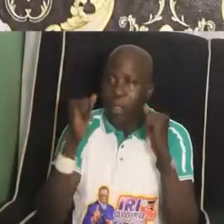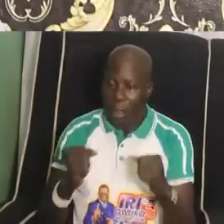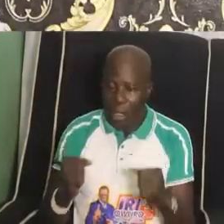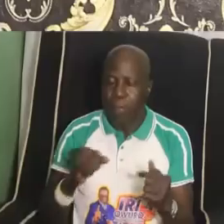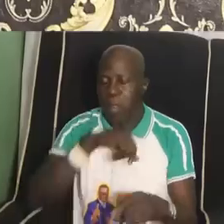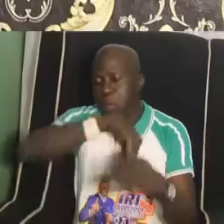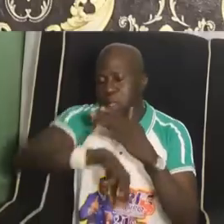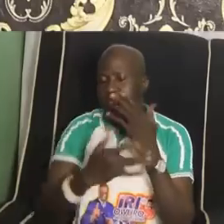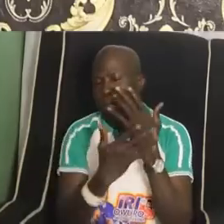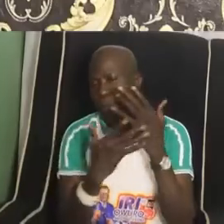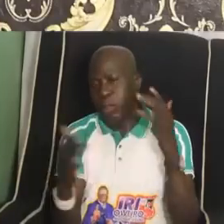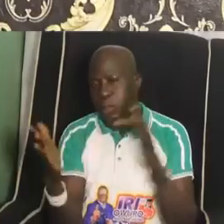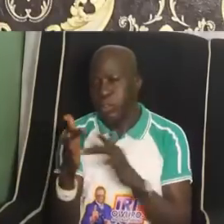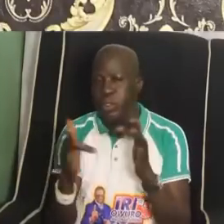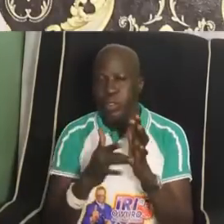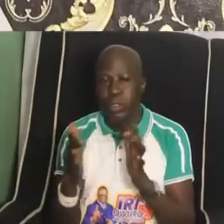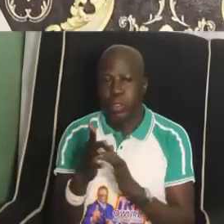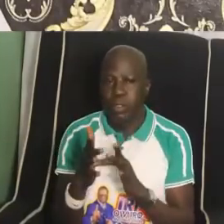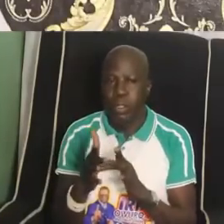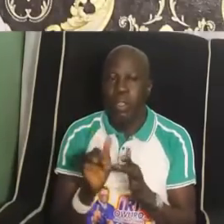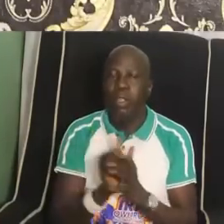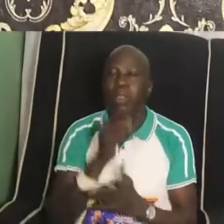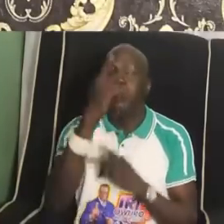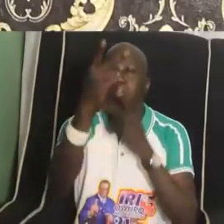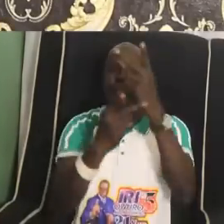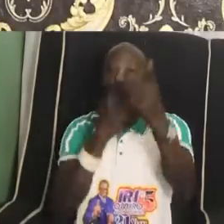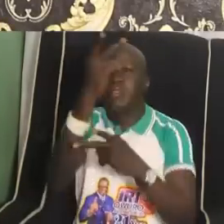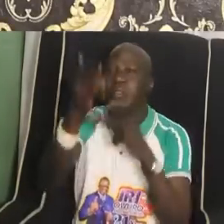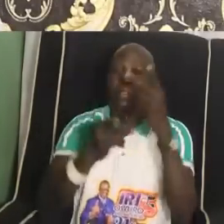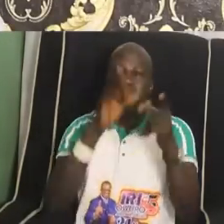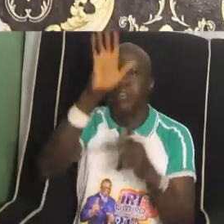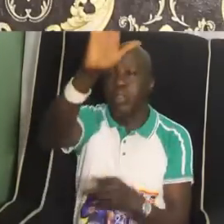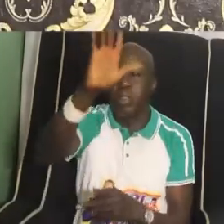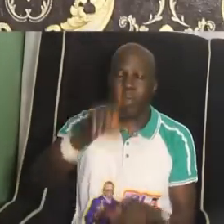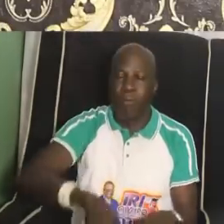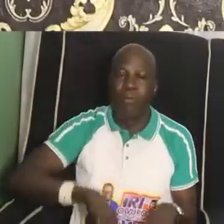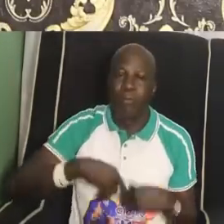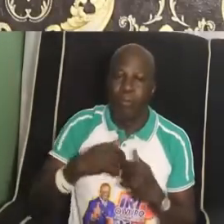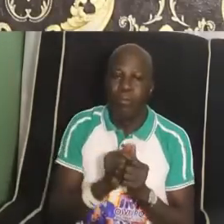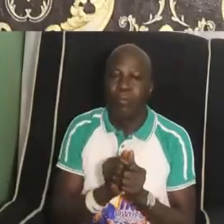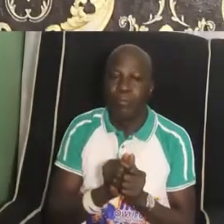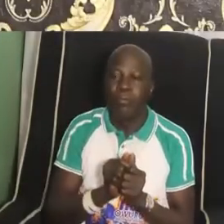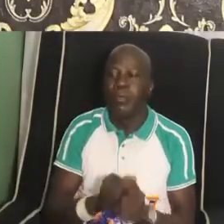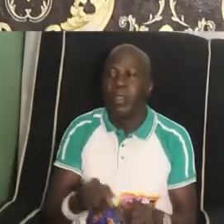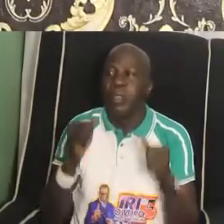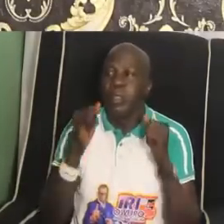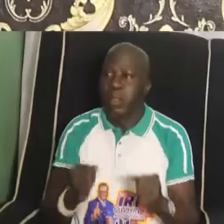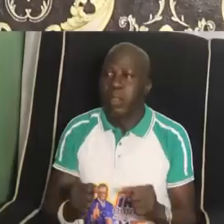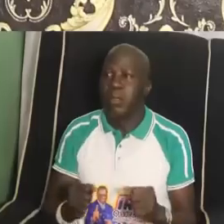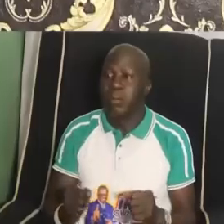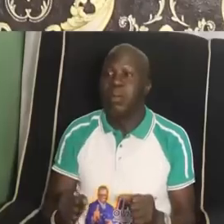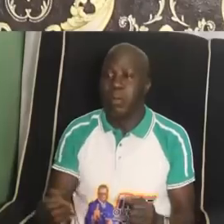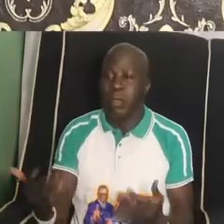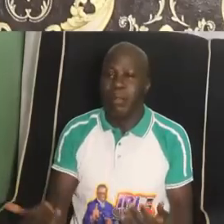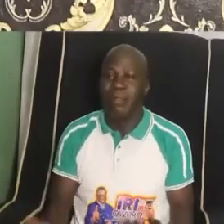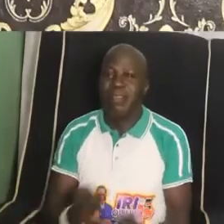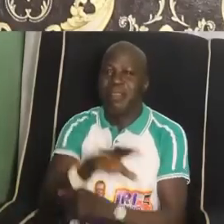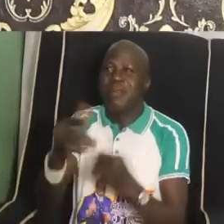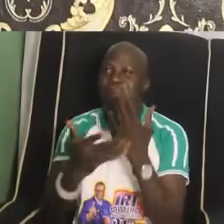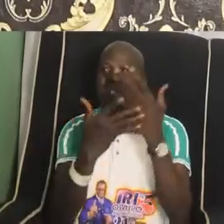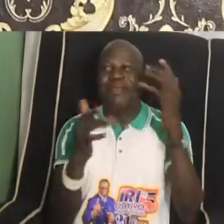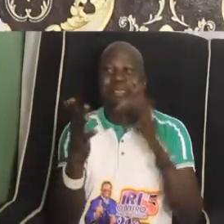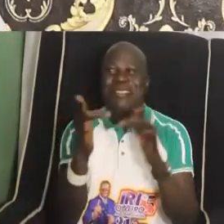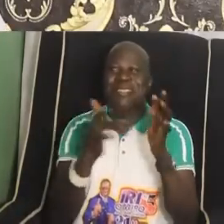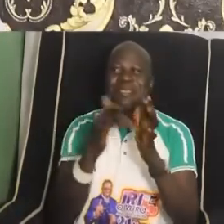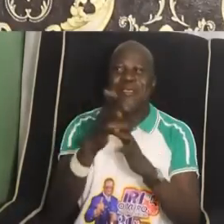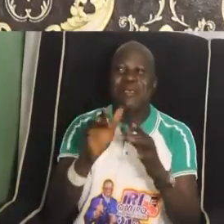the power in the blood of Jesus. Oh my, save your life. agbara ti nbe nu eje Jesu. The power in the blood of